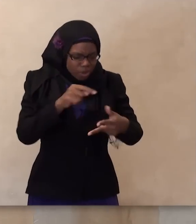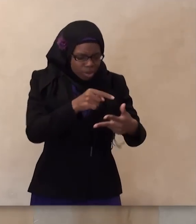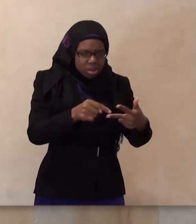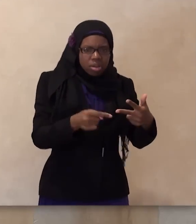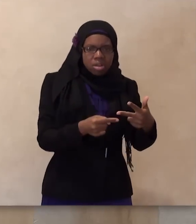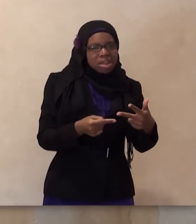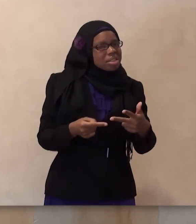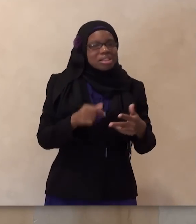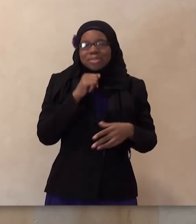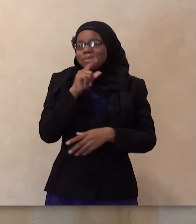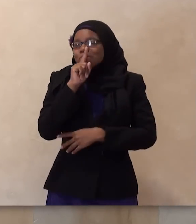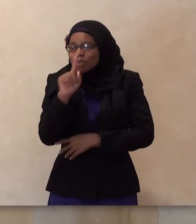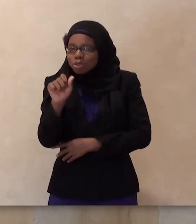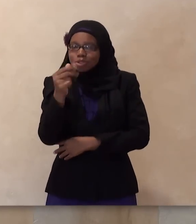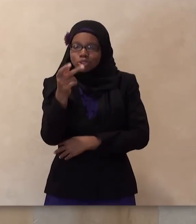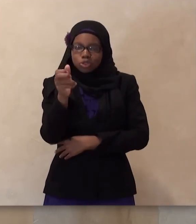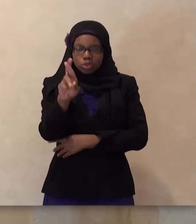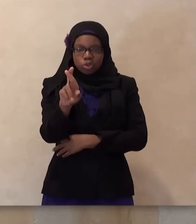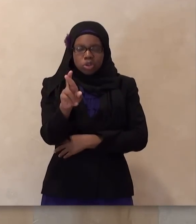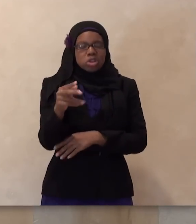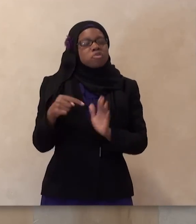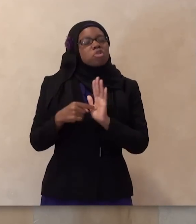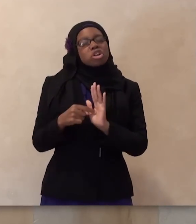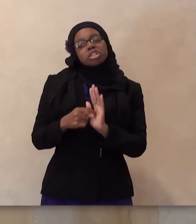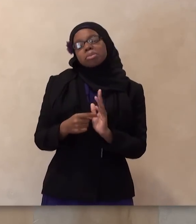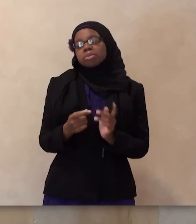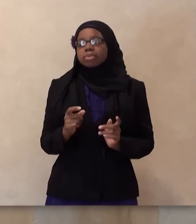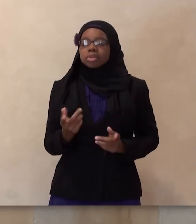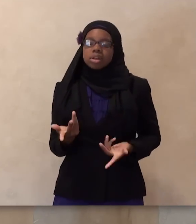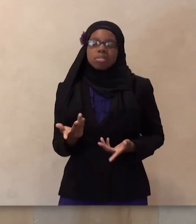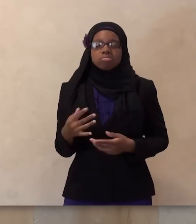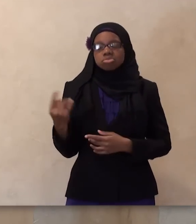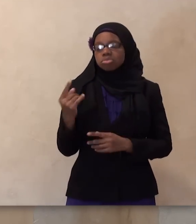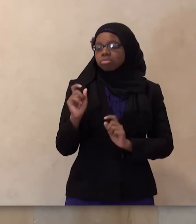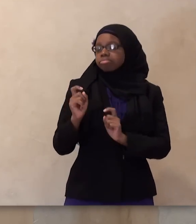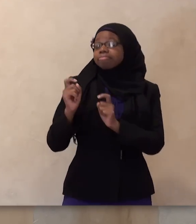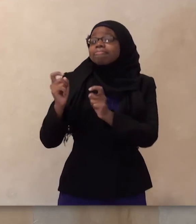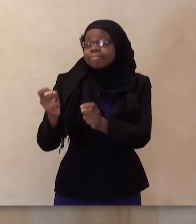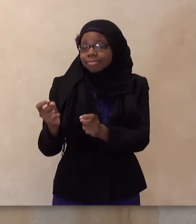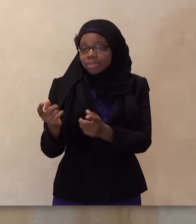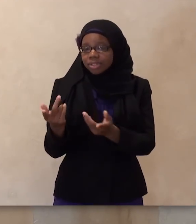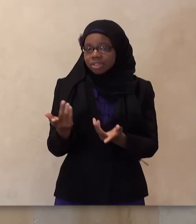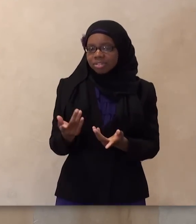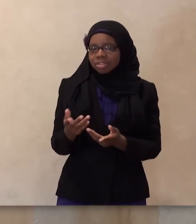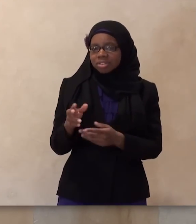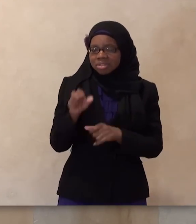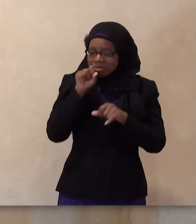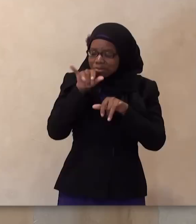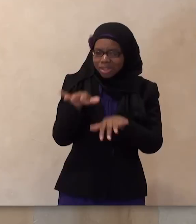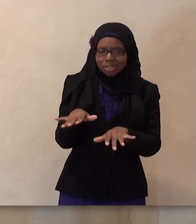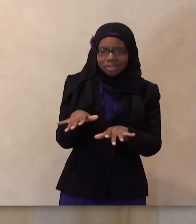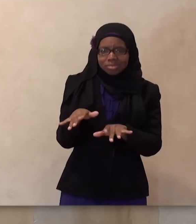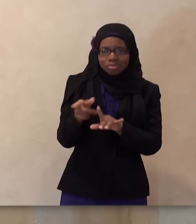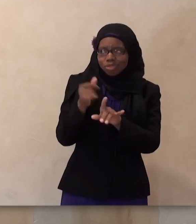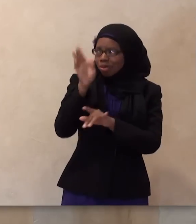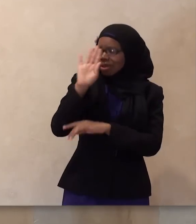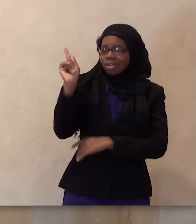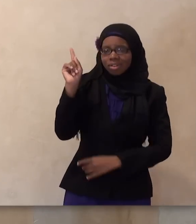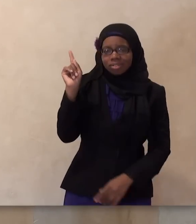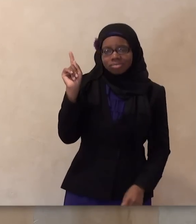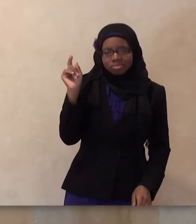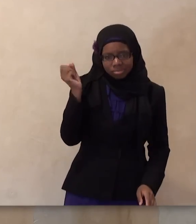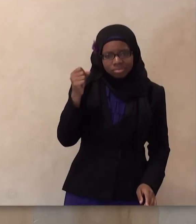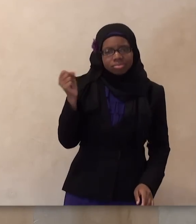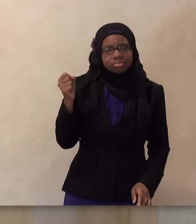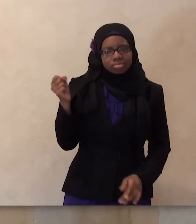For example, you are giving somebody something as a gift. So this is a blessing that Allah has given you, and you